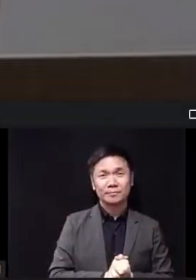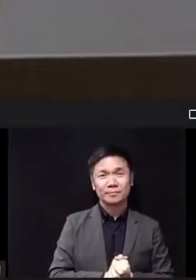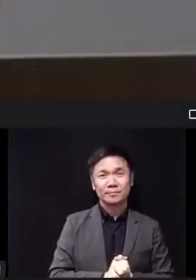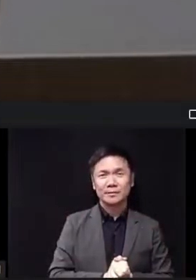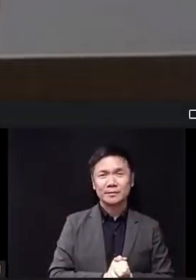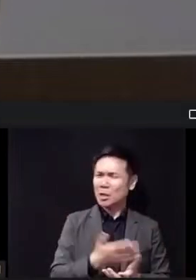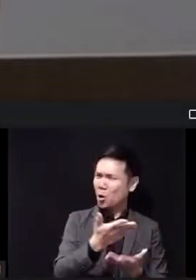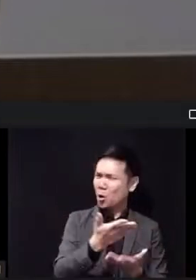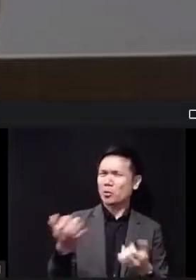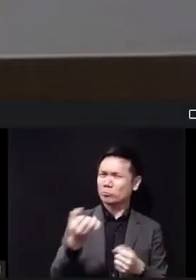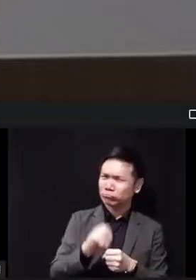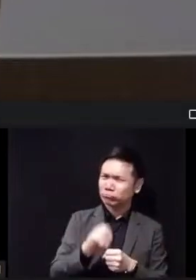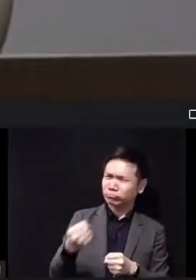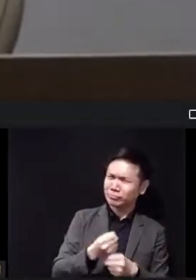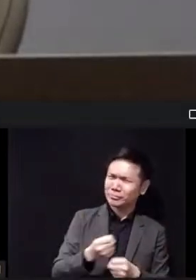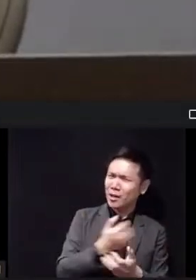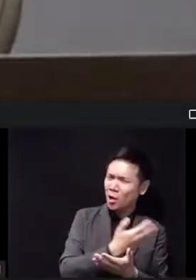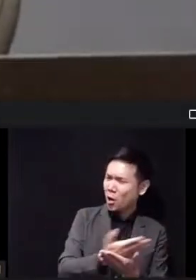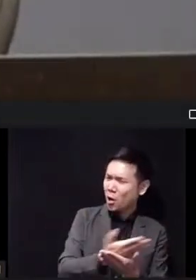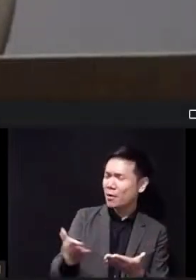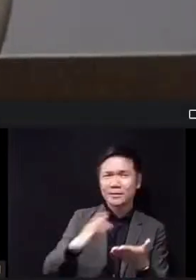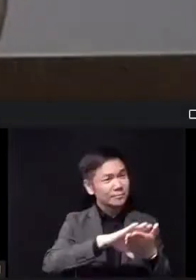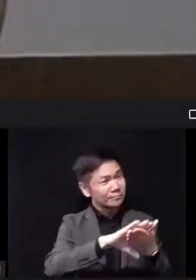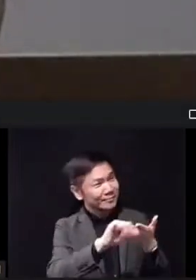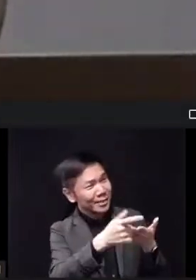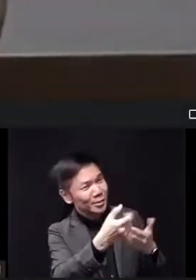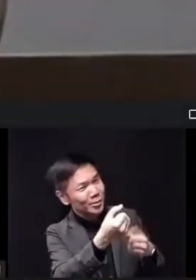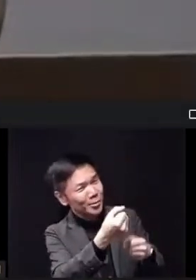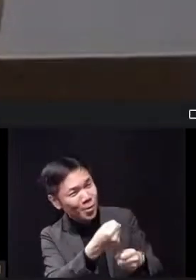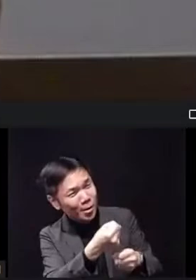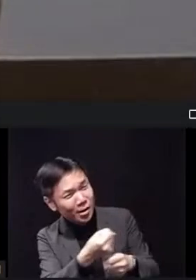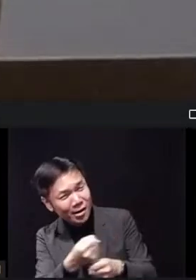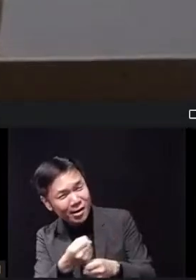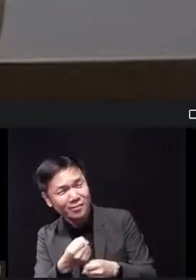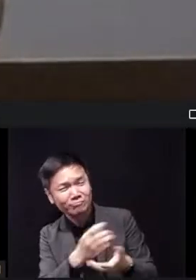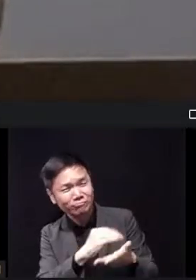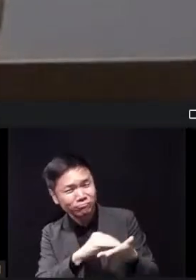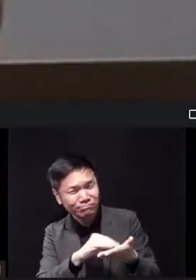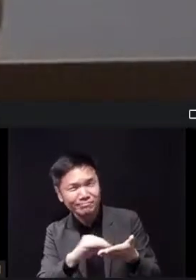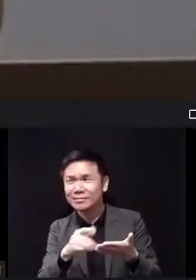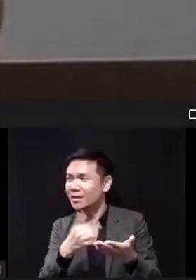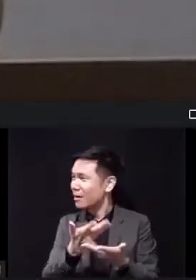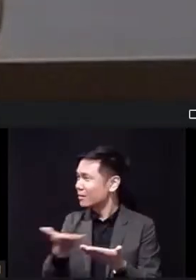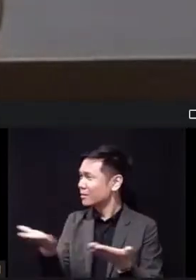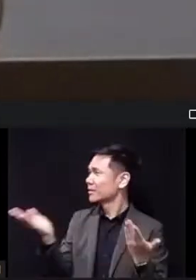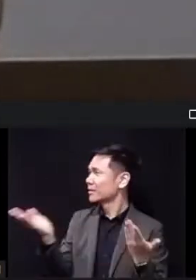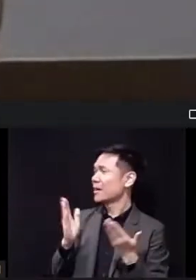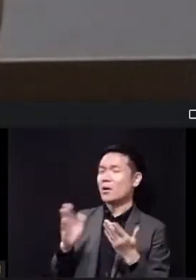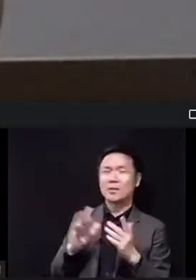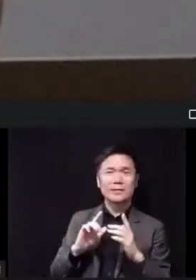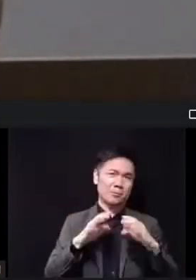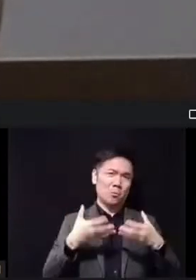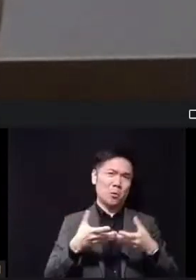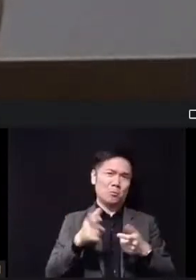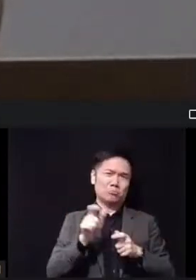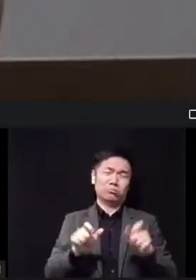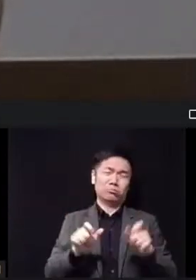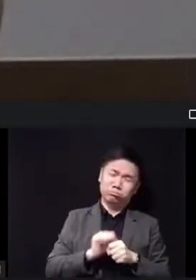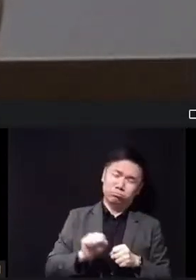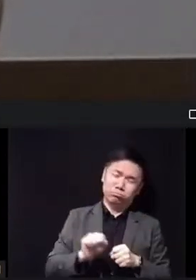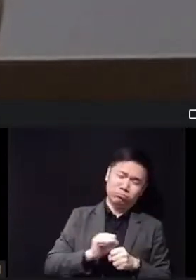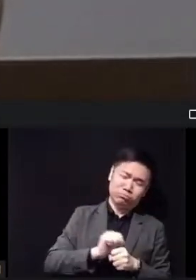the hard work of all the secretariat, the members of the team who